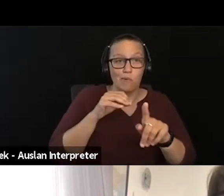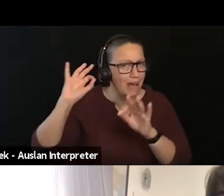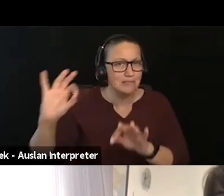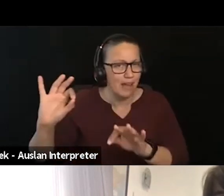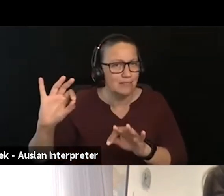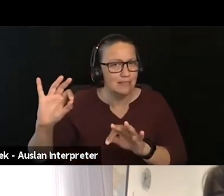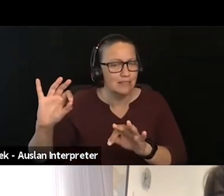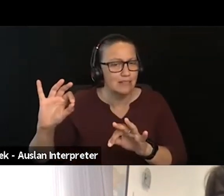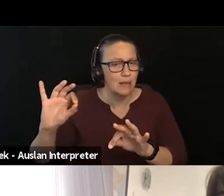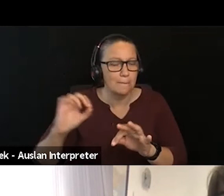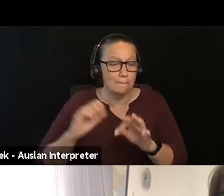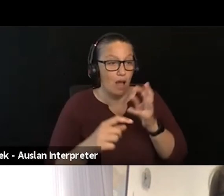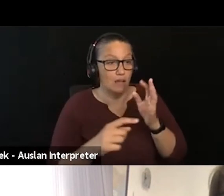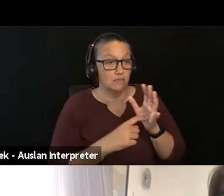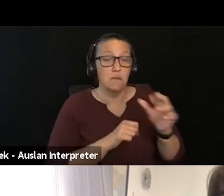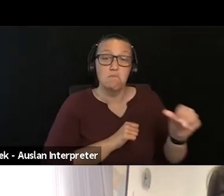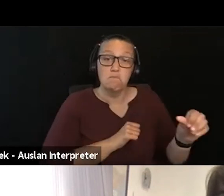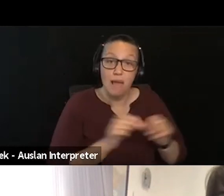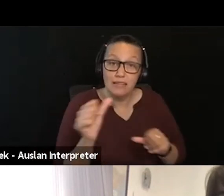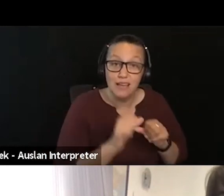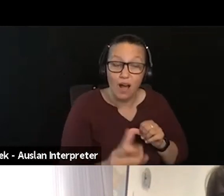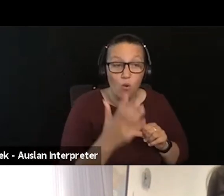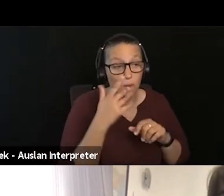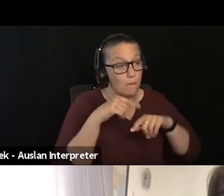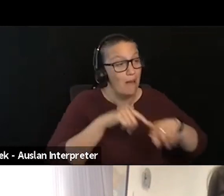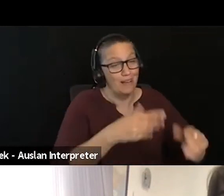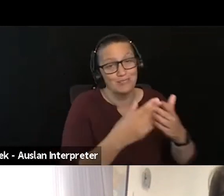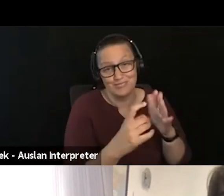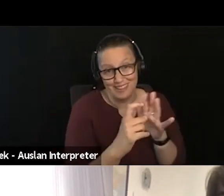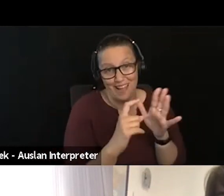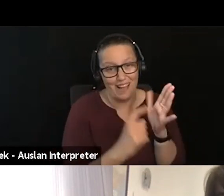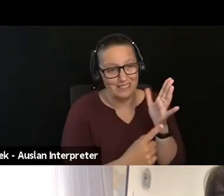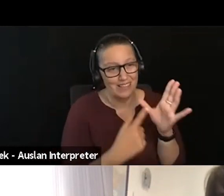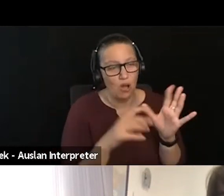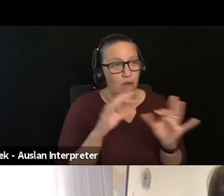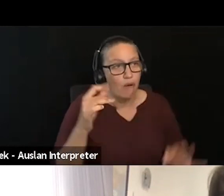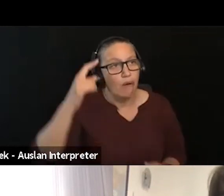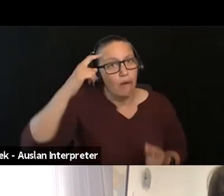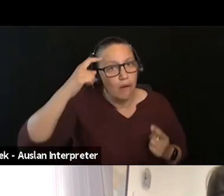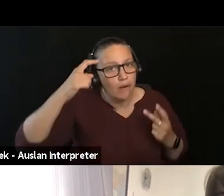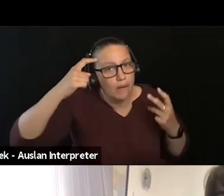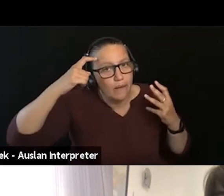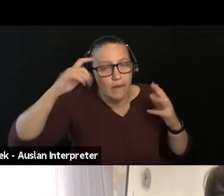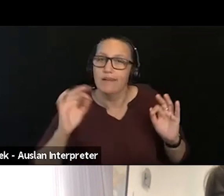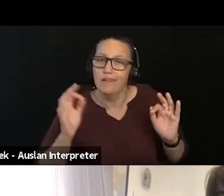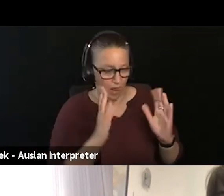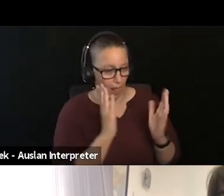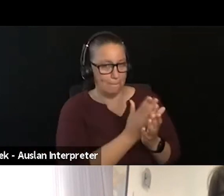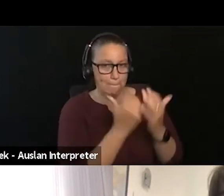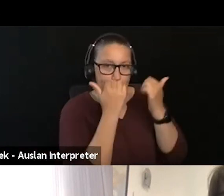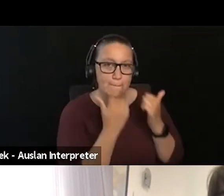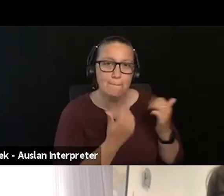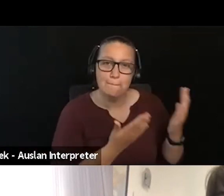it's best when it's actually based on data rather than things that we think might be the case. And I think that's really the strength of